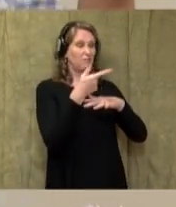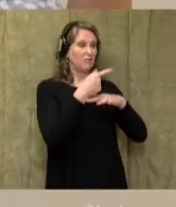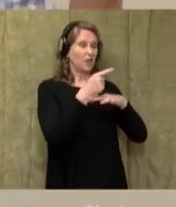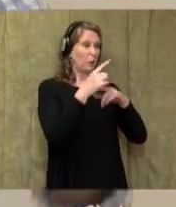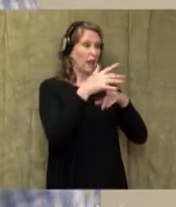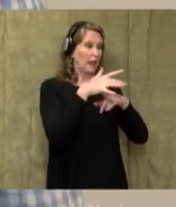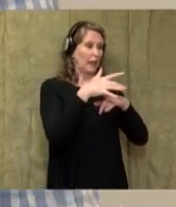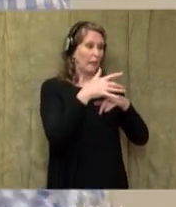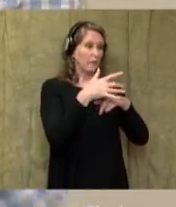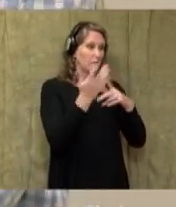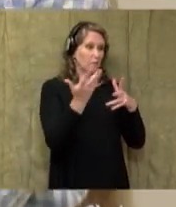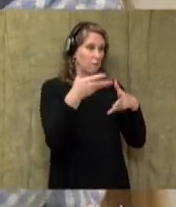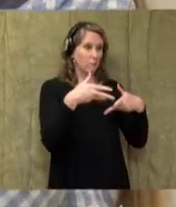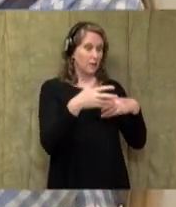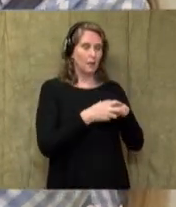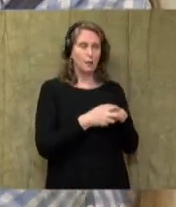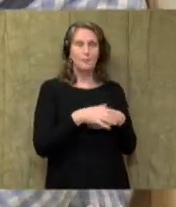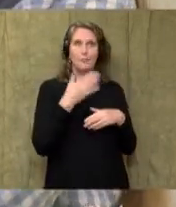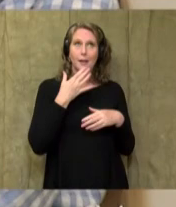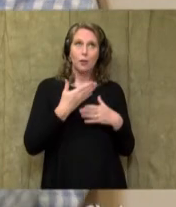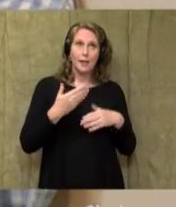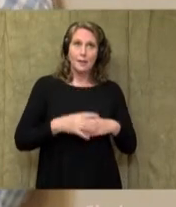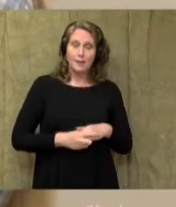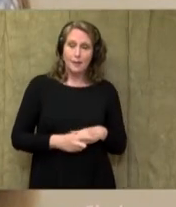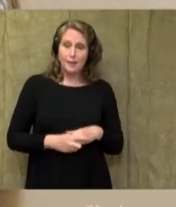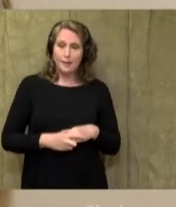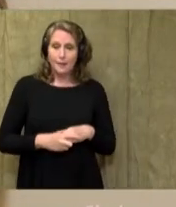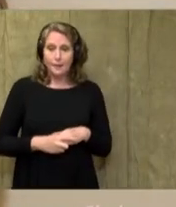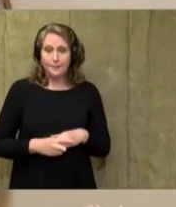like leaves. Oh my goodness.